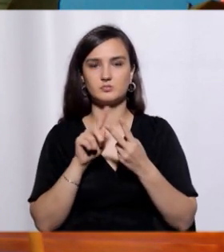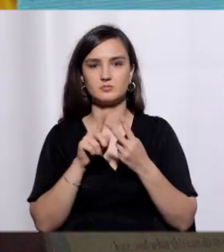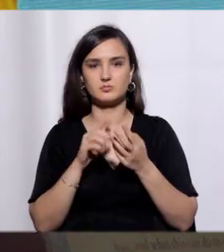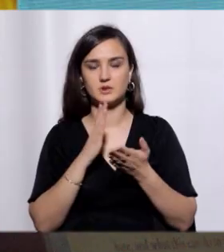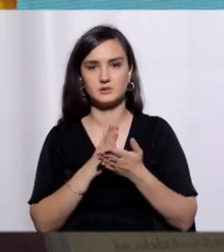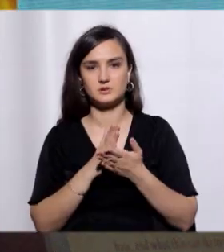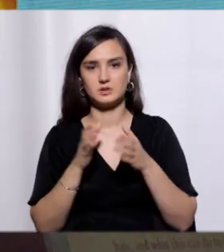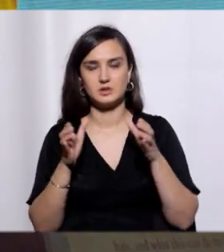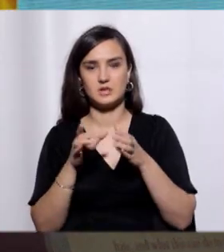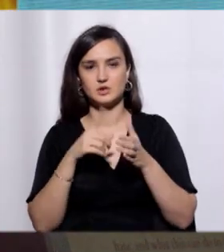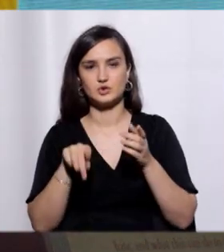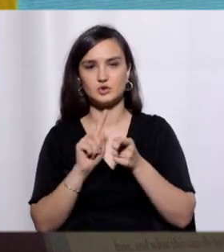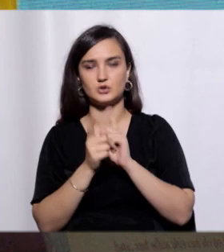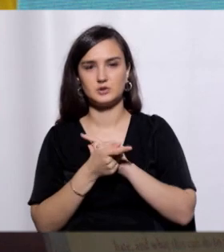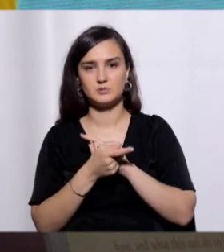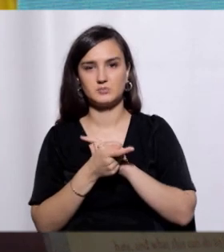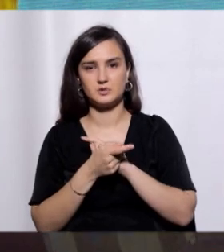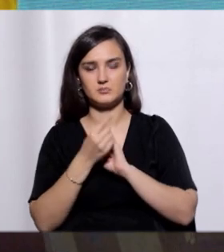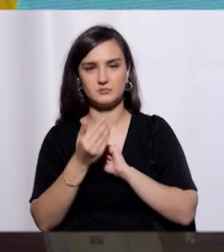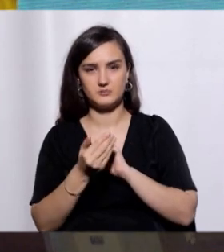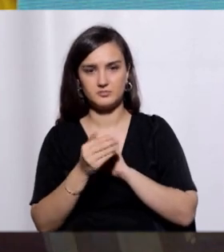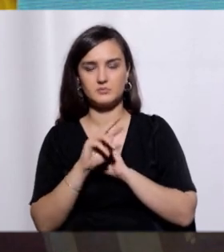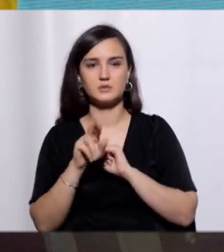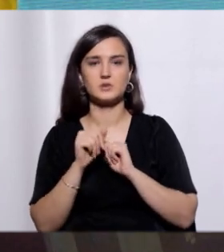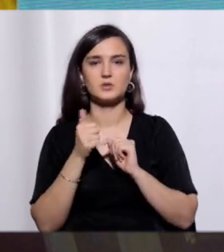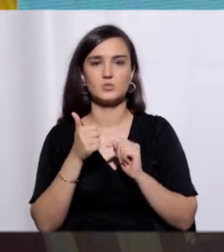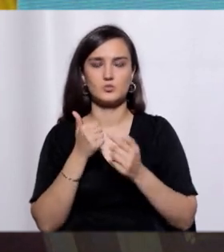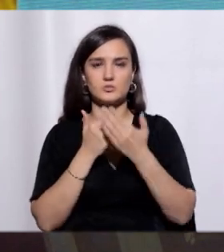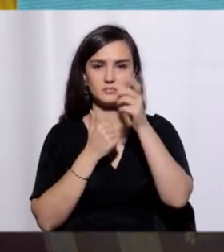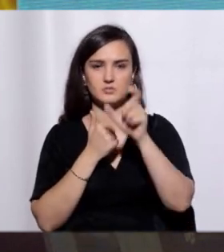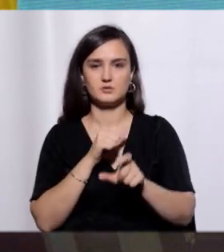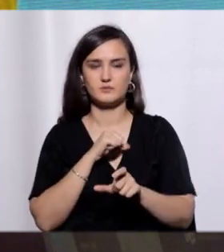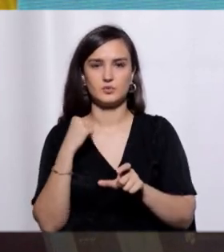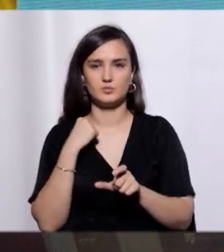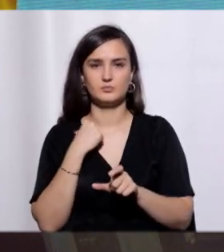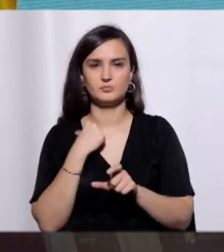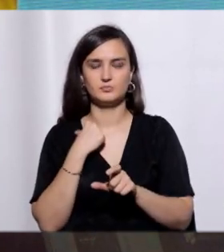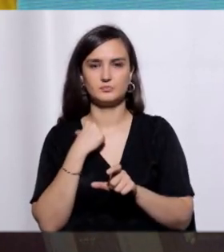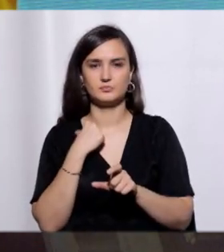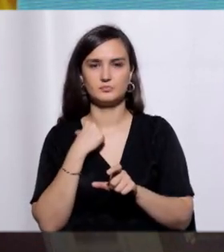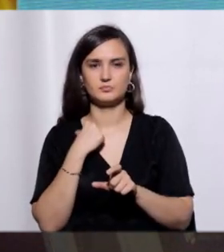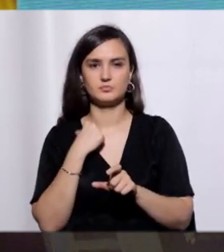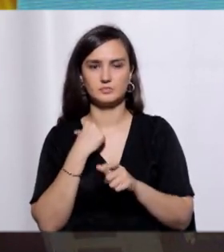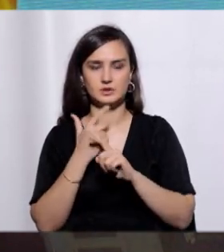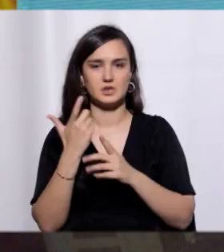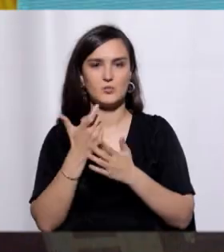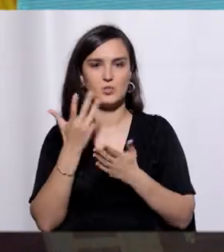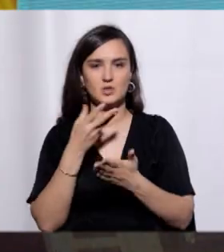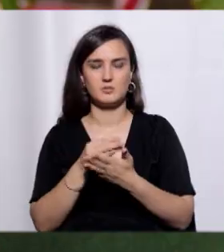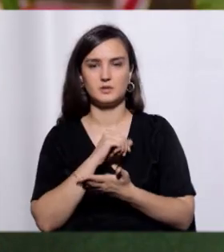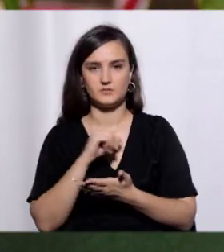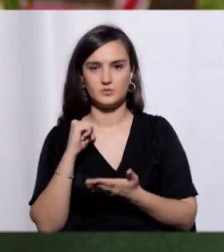here. There's the class that's changing underneath her, Yeah. as well as her being a very independent woman